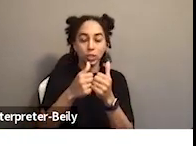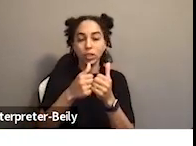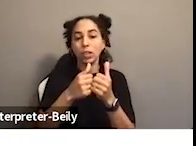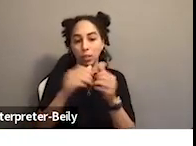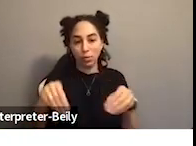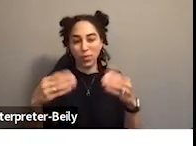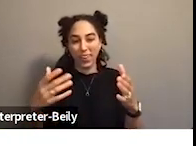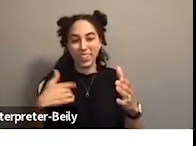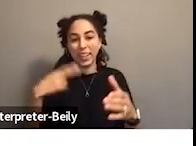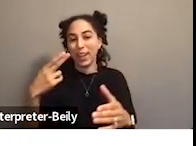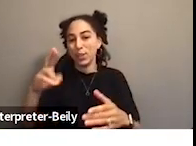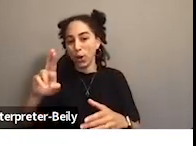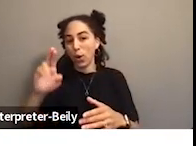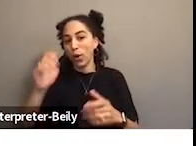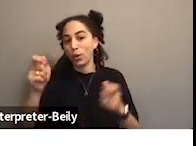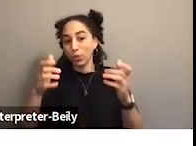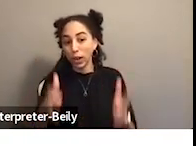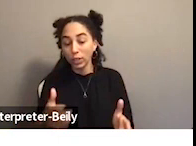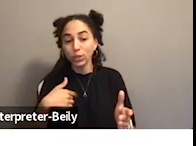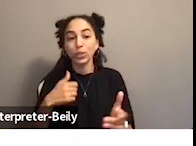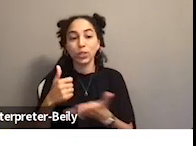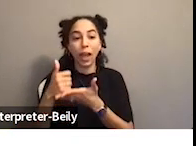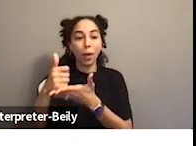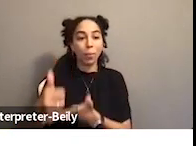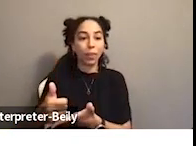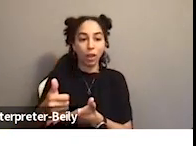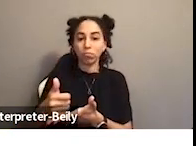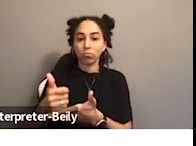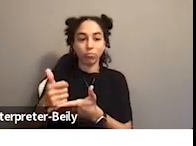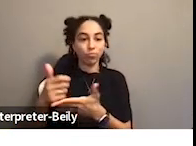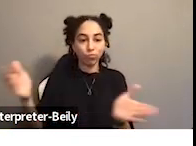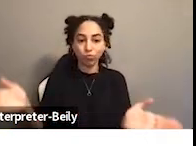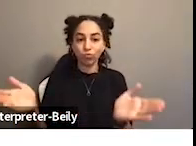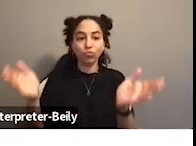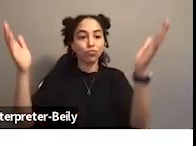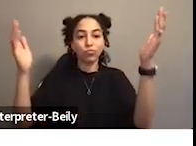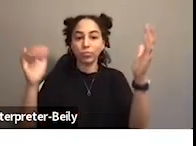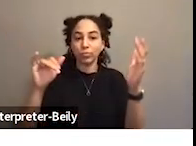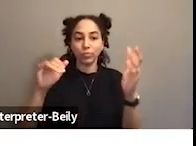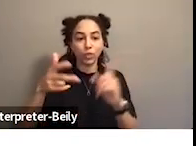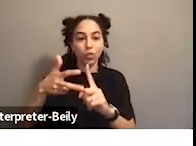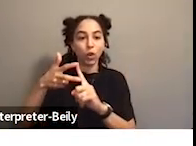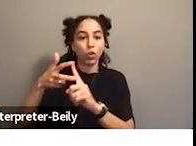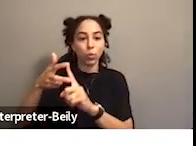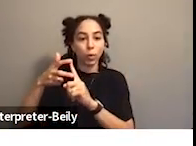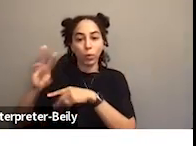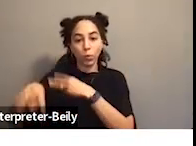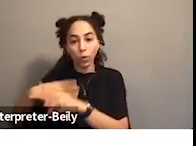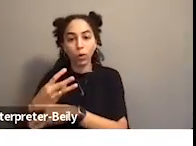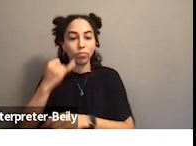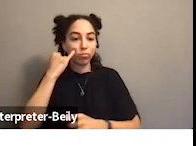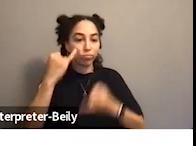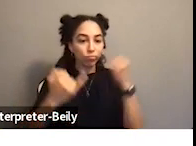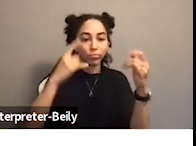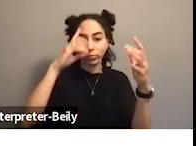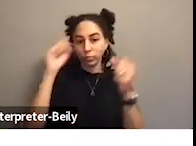directors to help them traverse the recruitment world, ideas and strategies